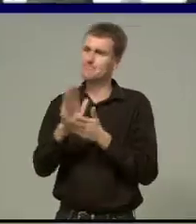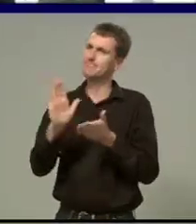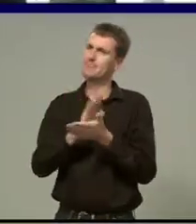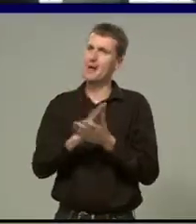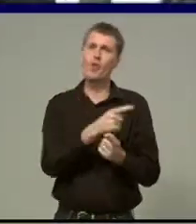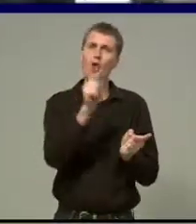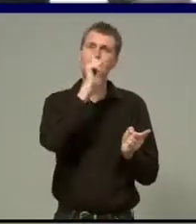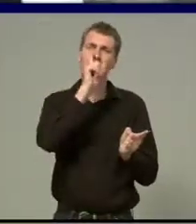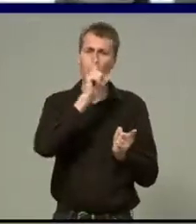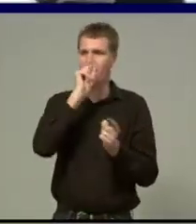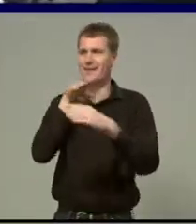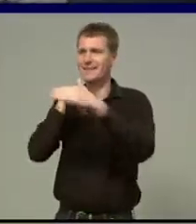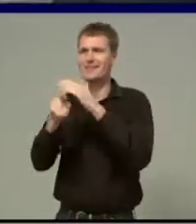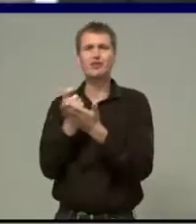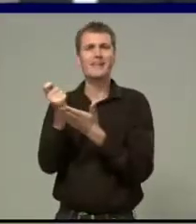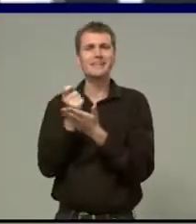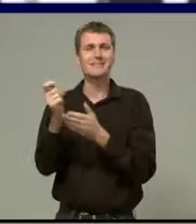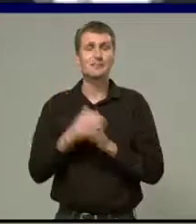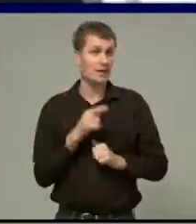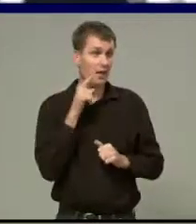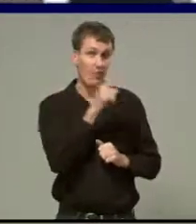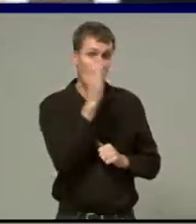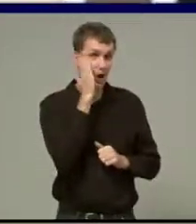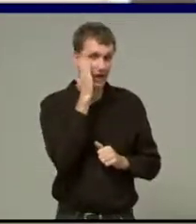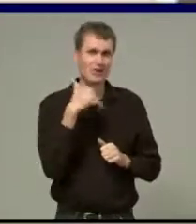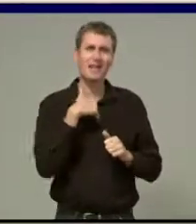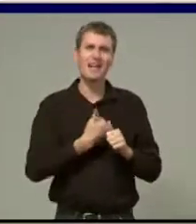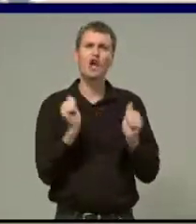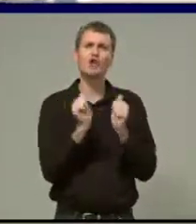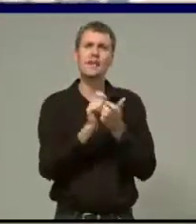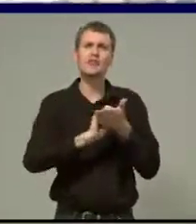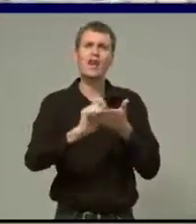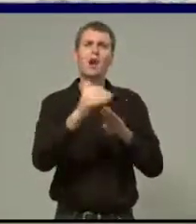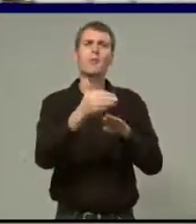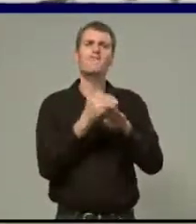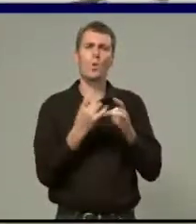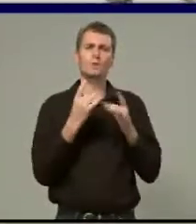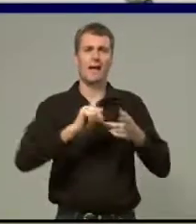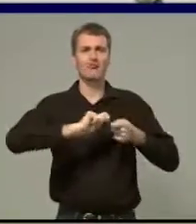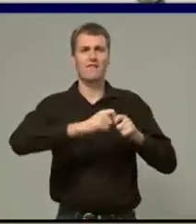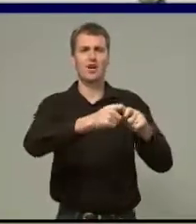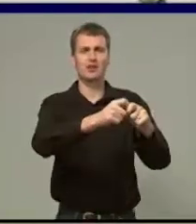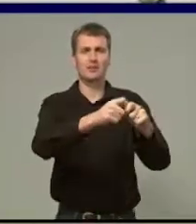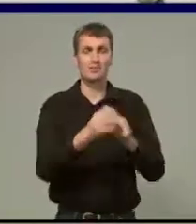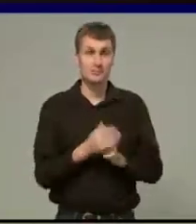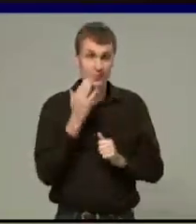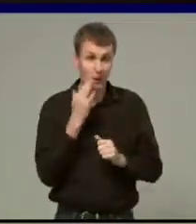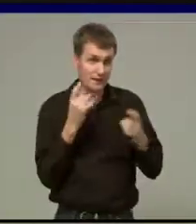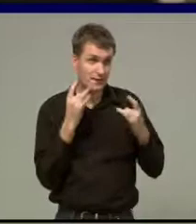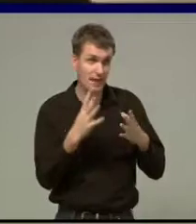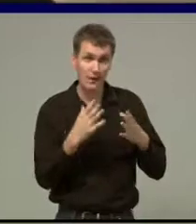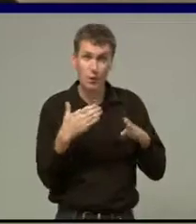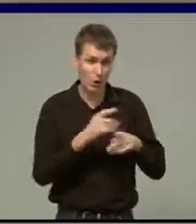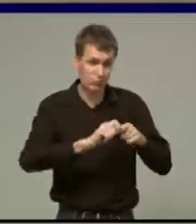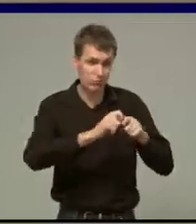people. The accommodation still needs consent signed off before the renovations can begin. However, once the work starts, it should only take